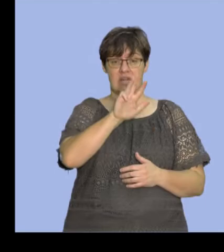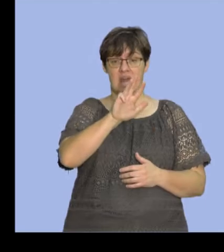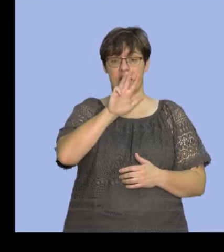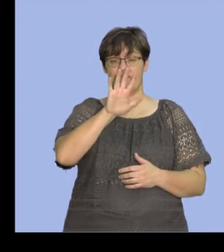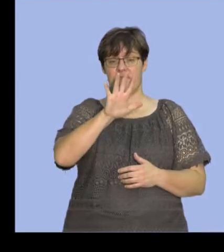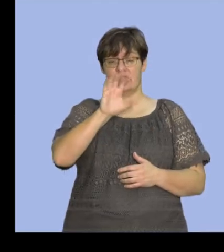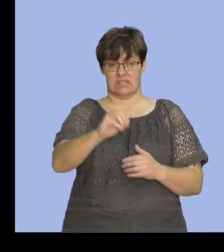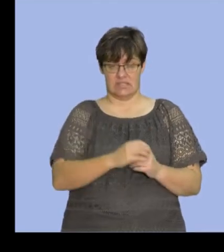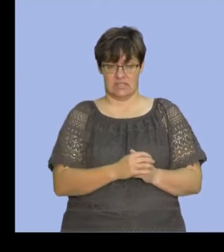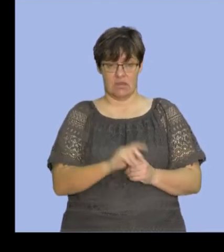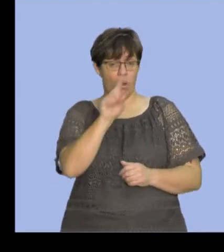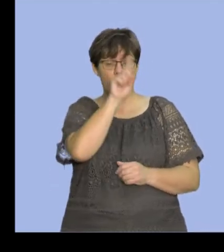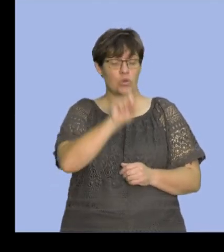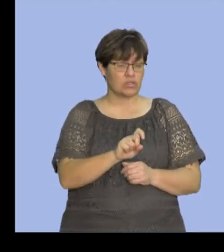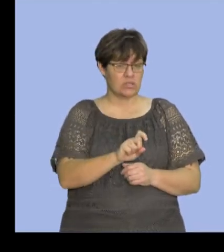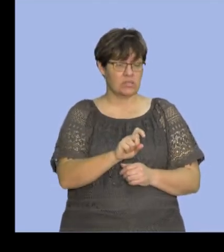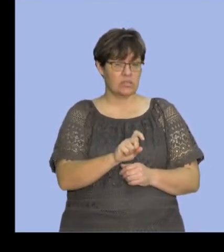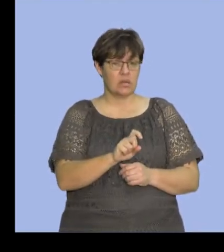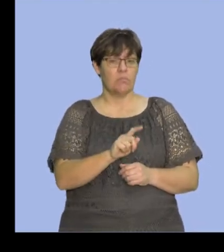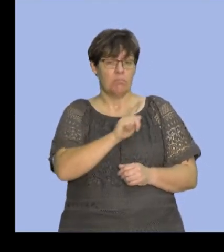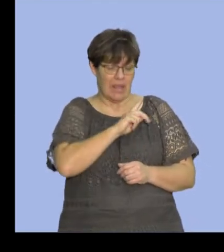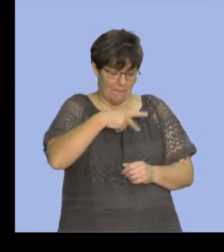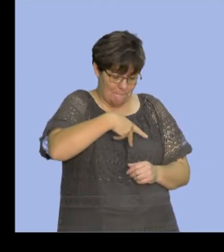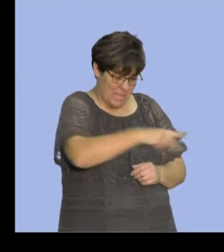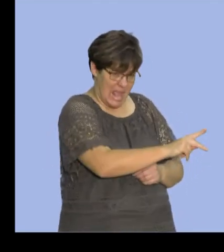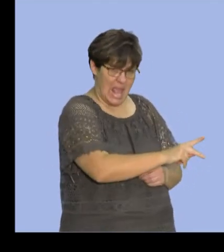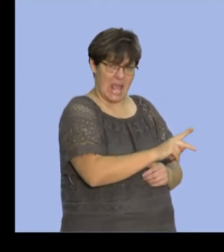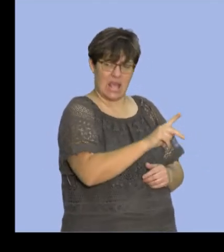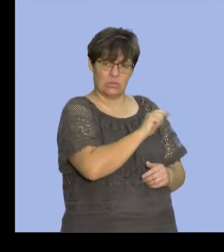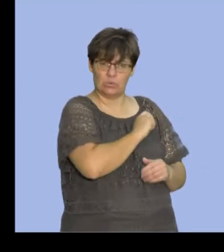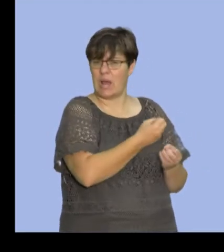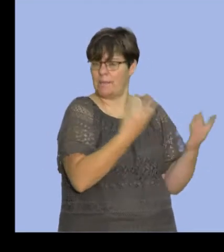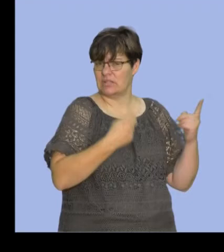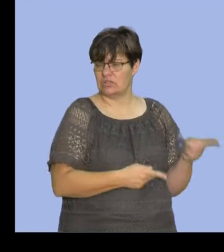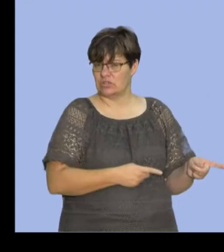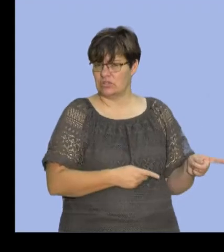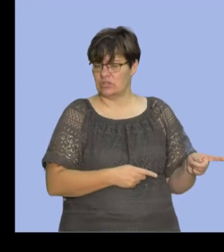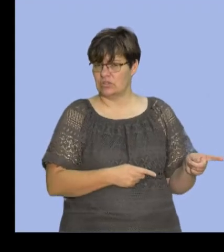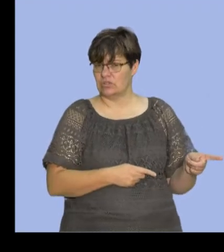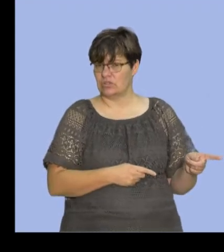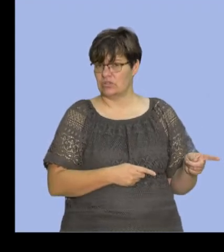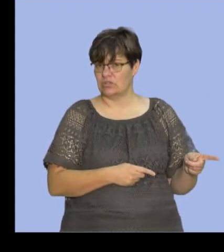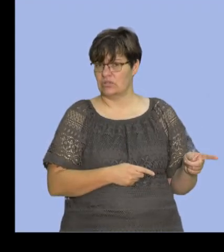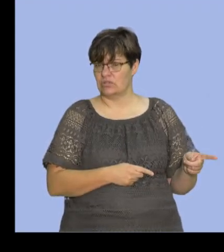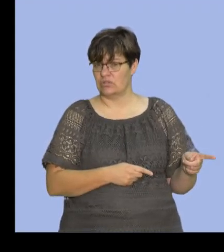24,950. And my question was, how much was actually paid to them? Right? And here we go.